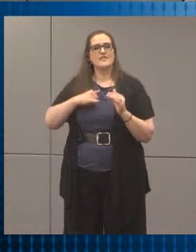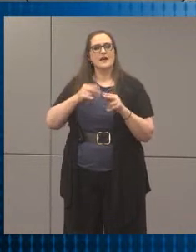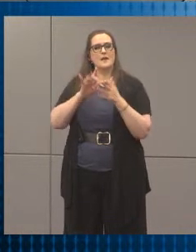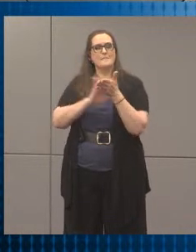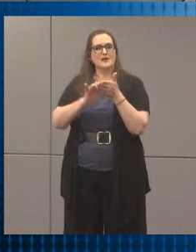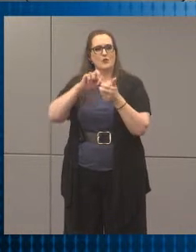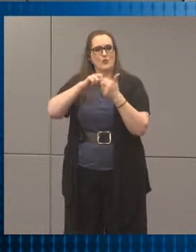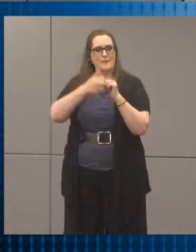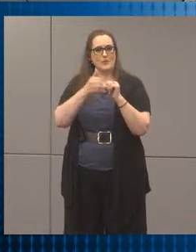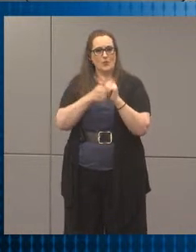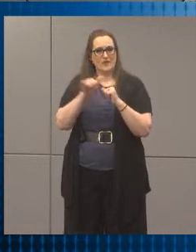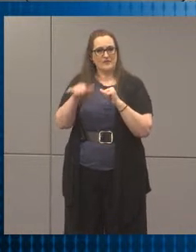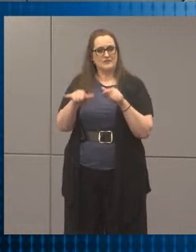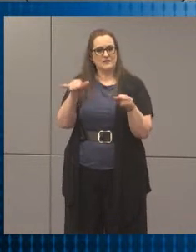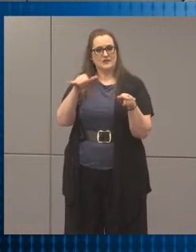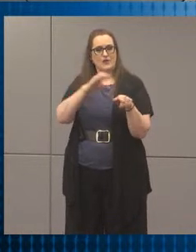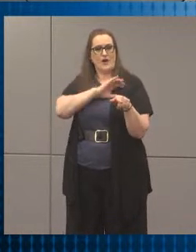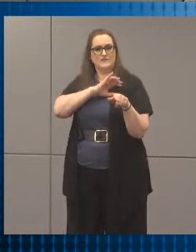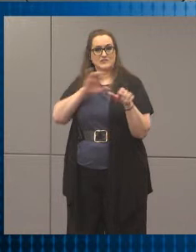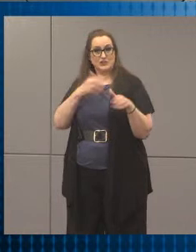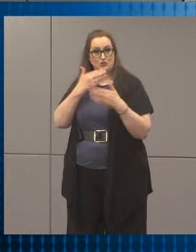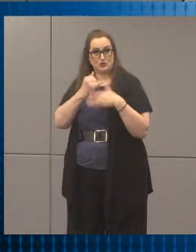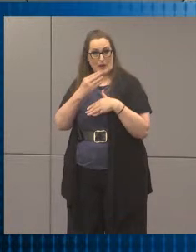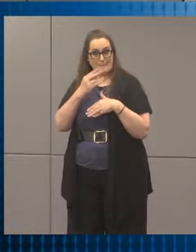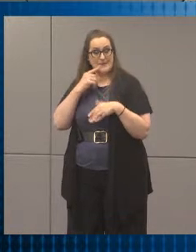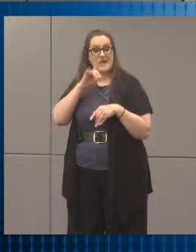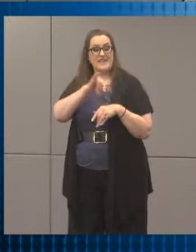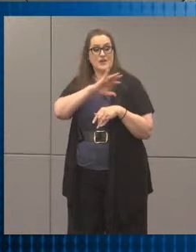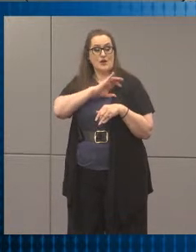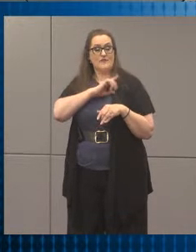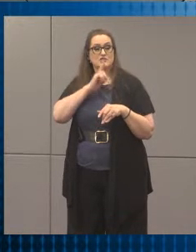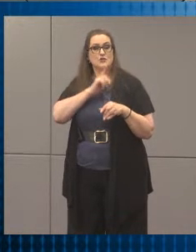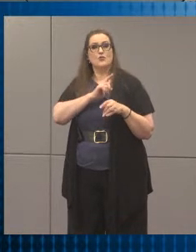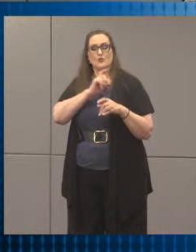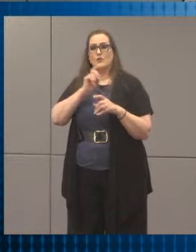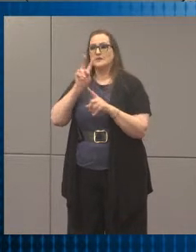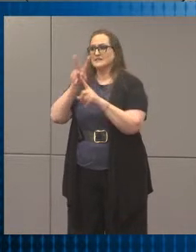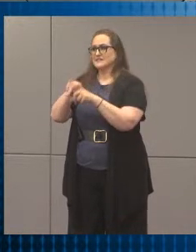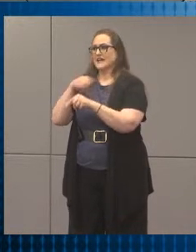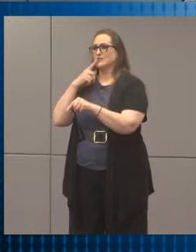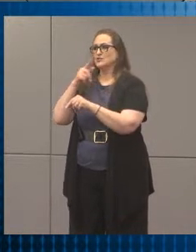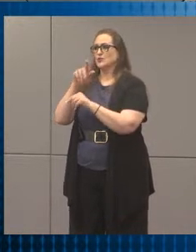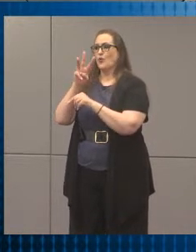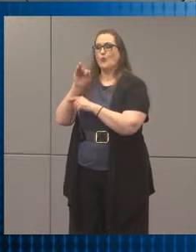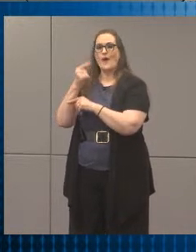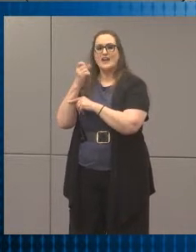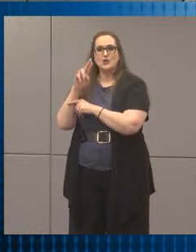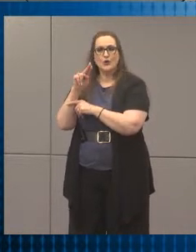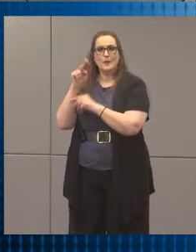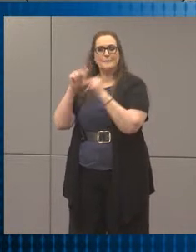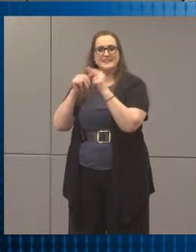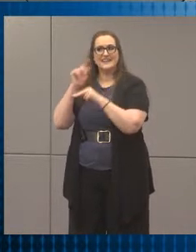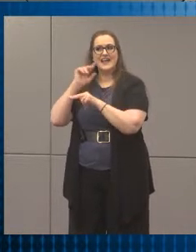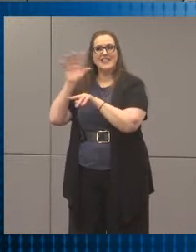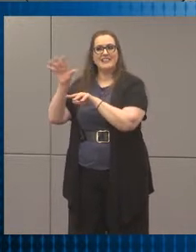issue with the officer that did a good job. That officer actually was assigned to Wagner Building, left Wagner Building,